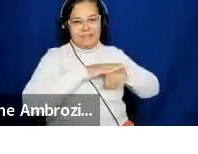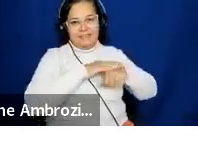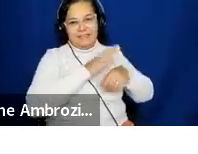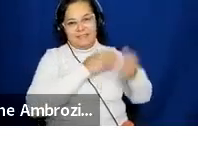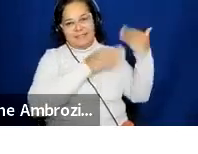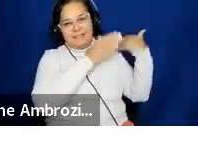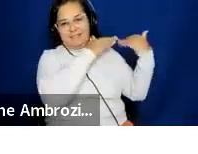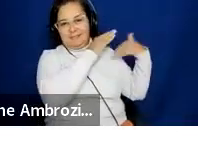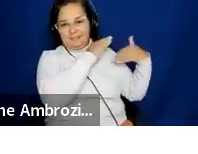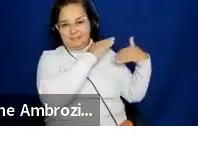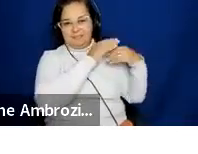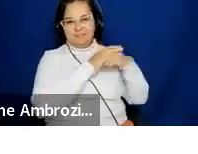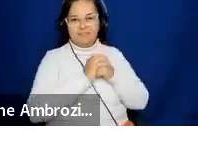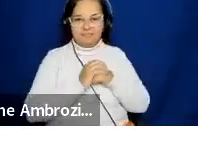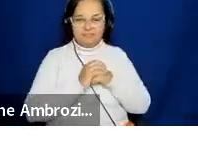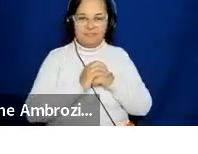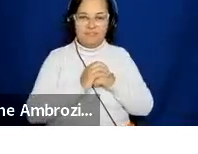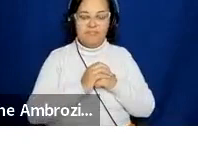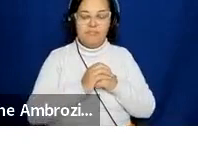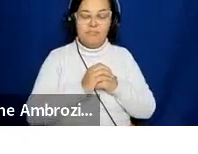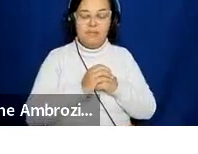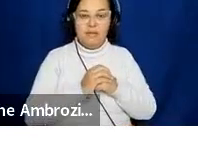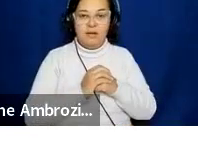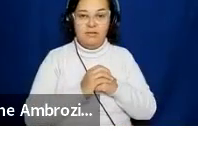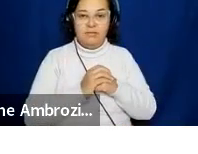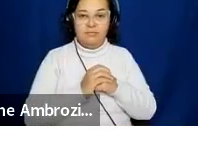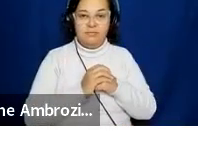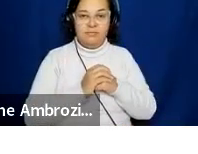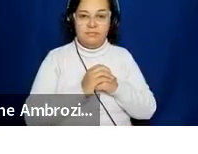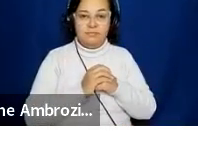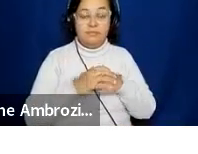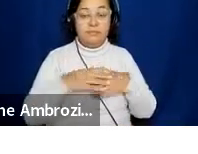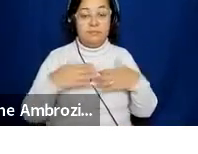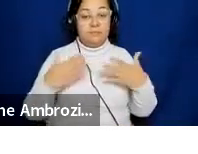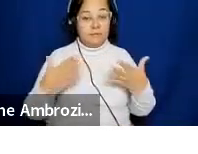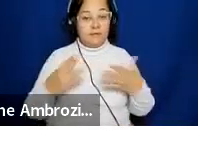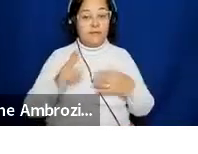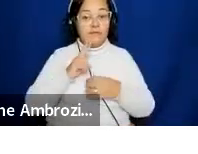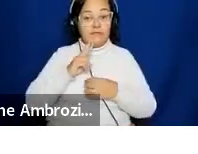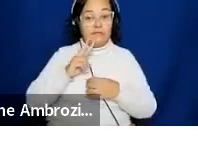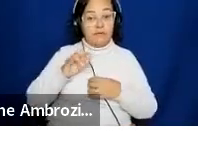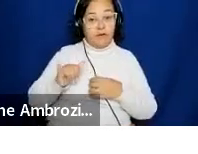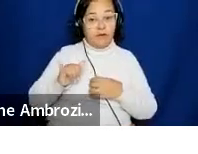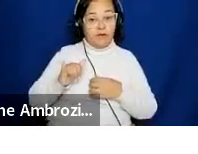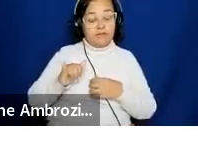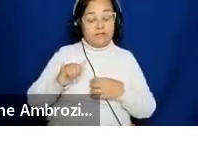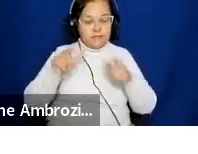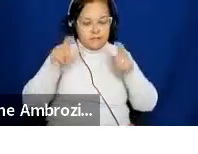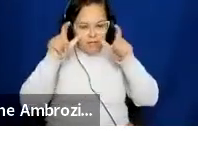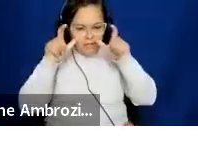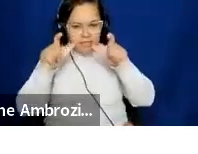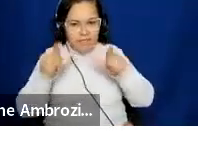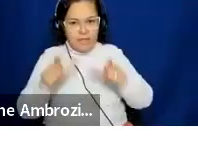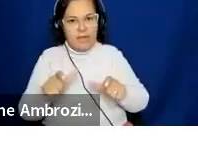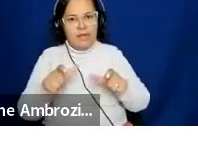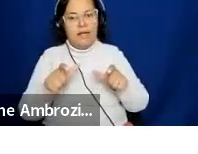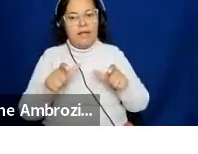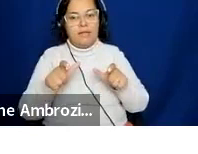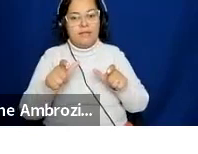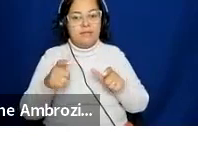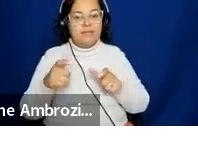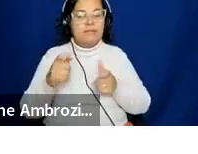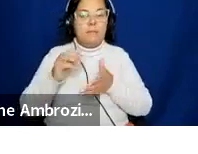So Vygotsky is very interesting on the method, very insightful about his critiques of